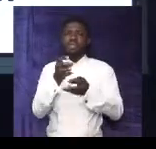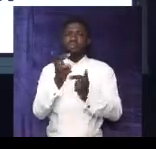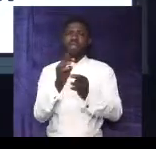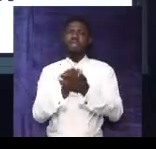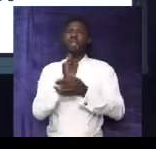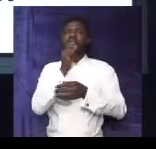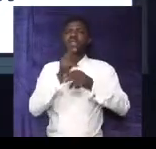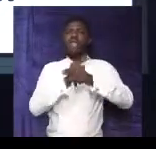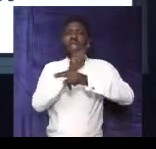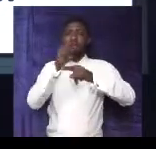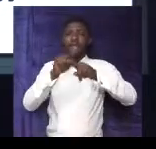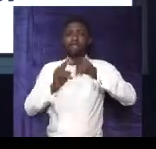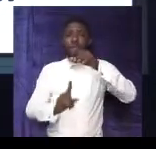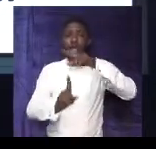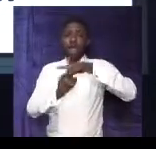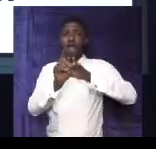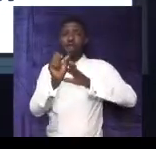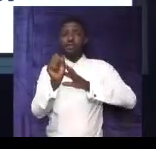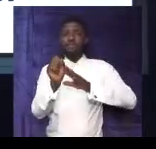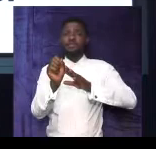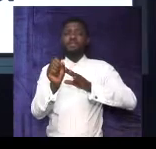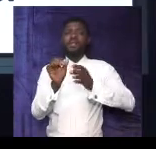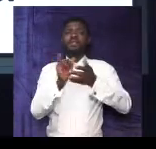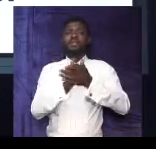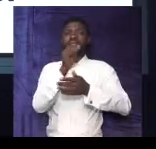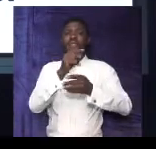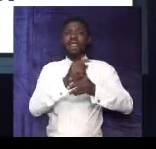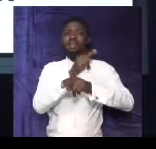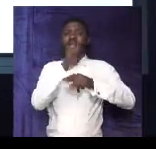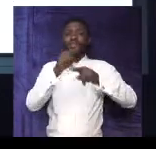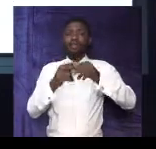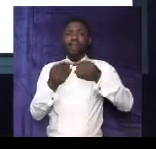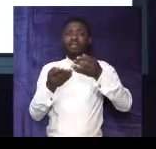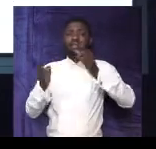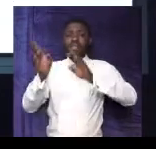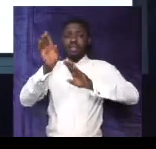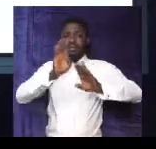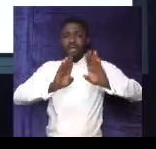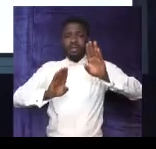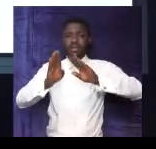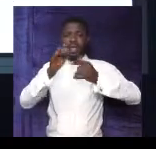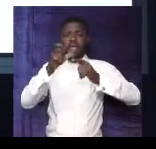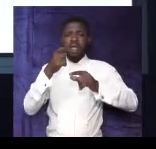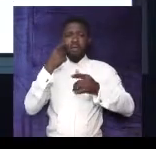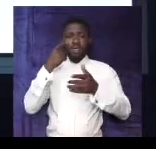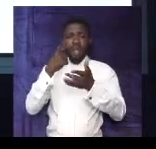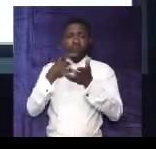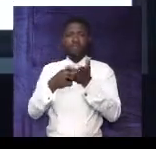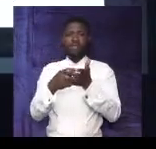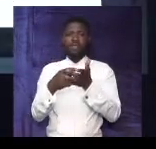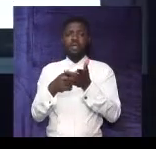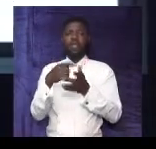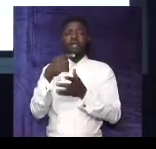happened that way. That's natural occurrence. That's natural disaster. Now